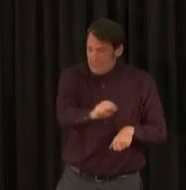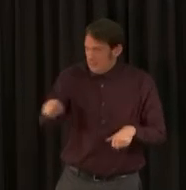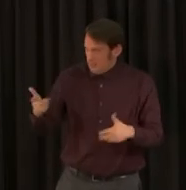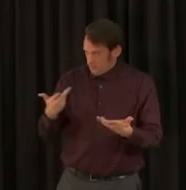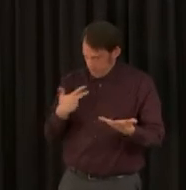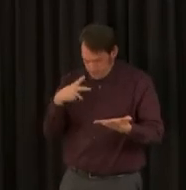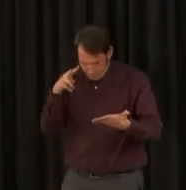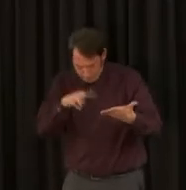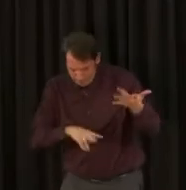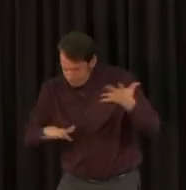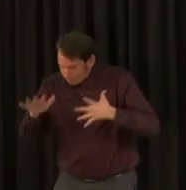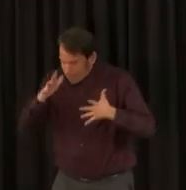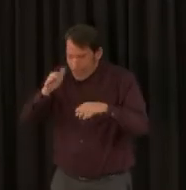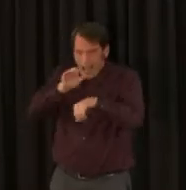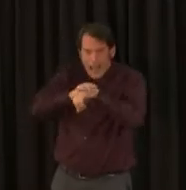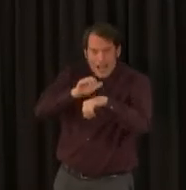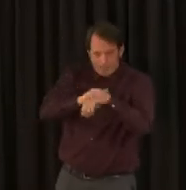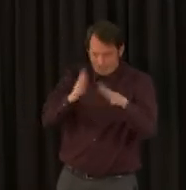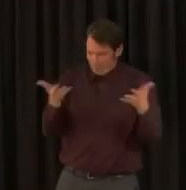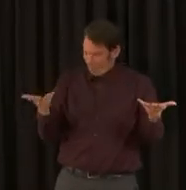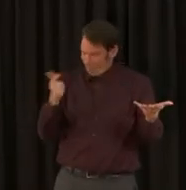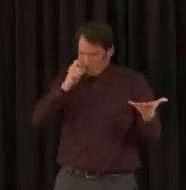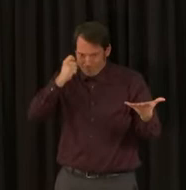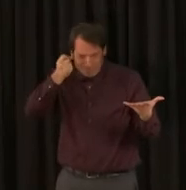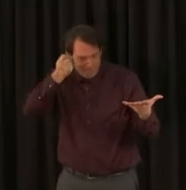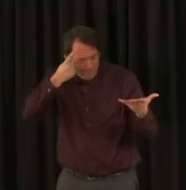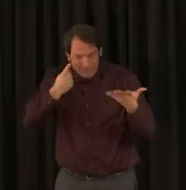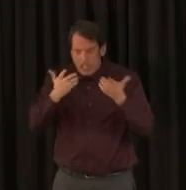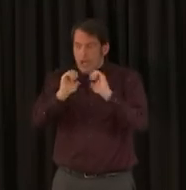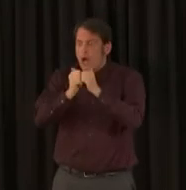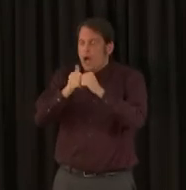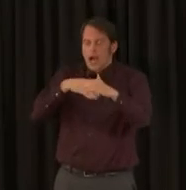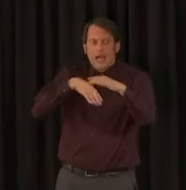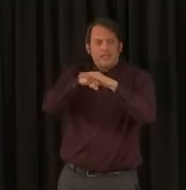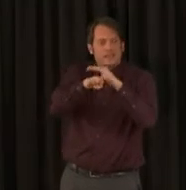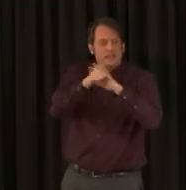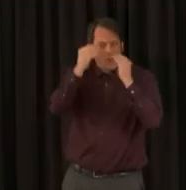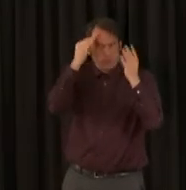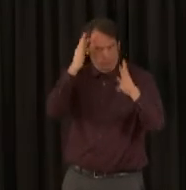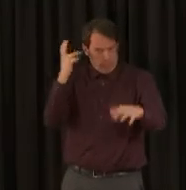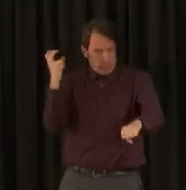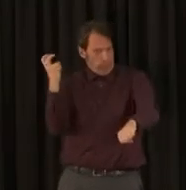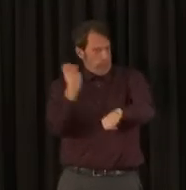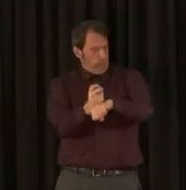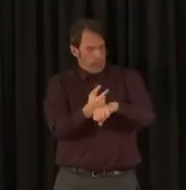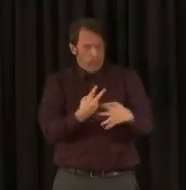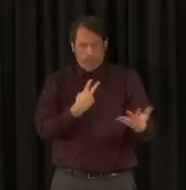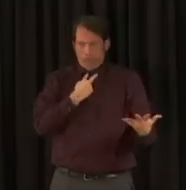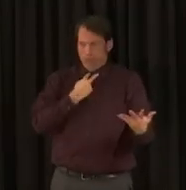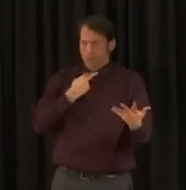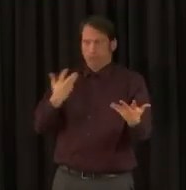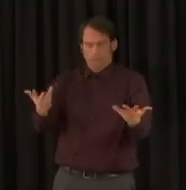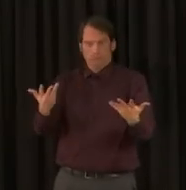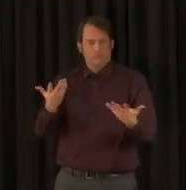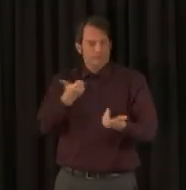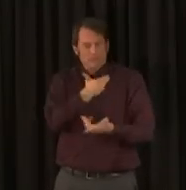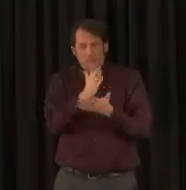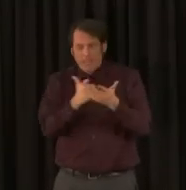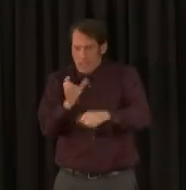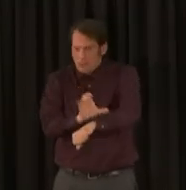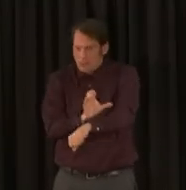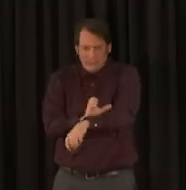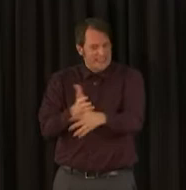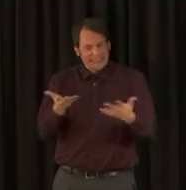English or are not well-versed in how to access this information or are not computer savvy. So I think those